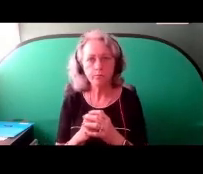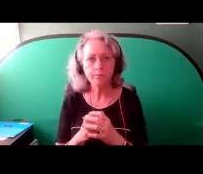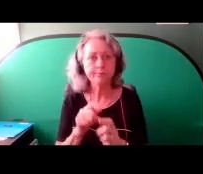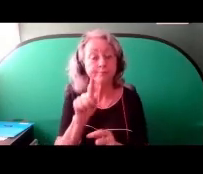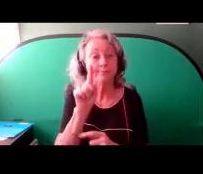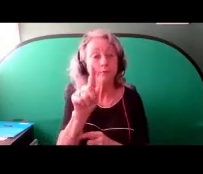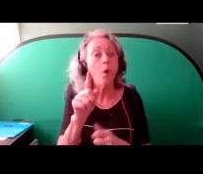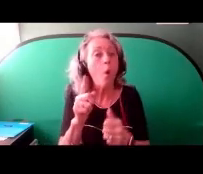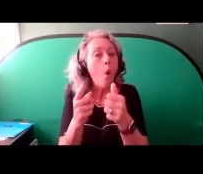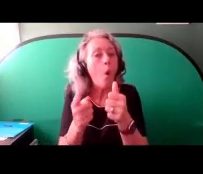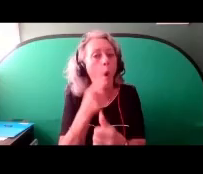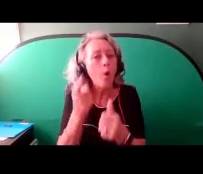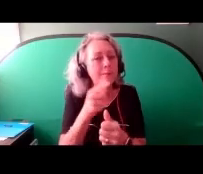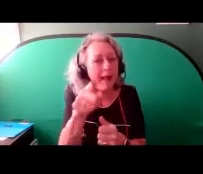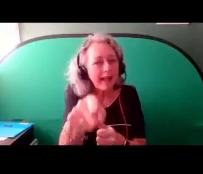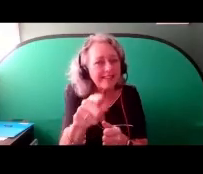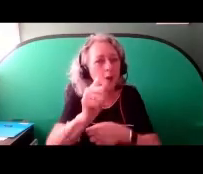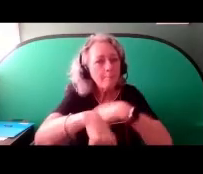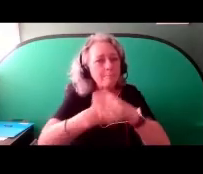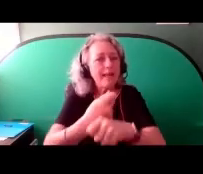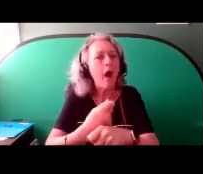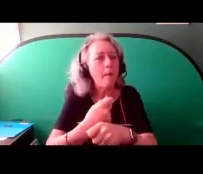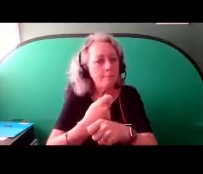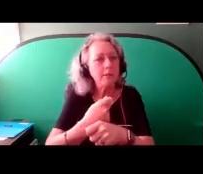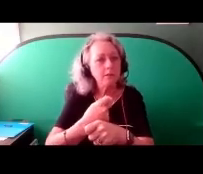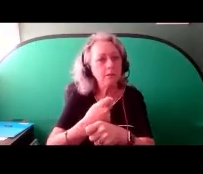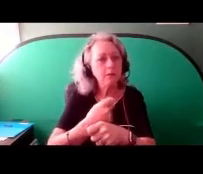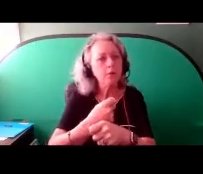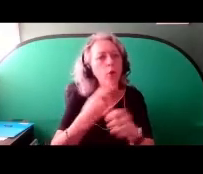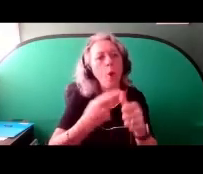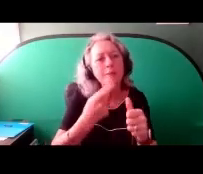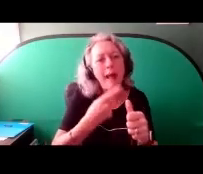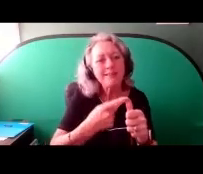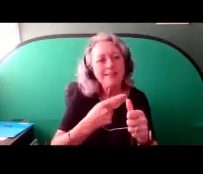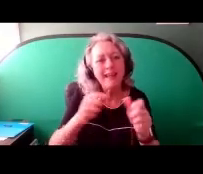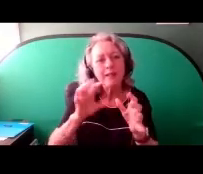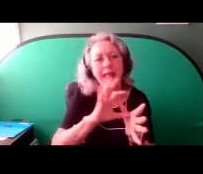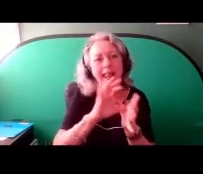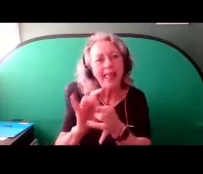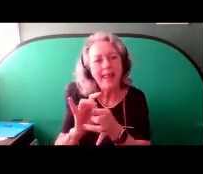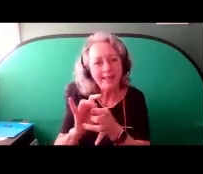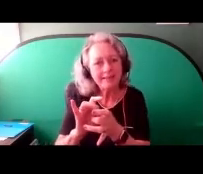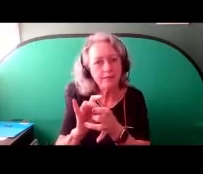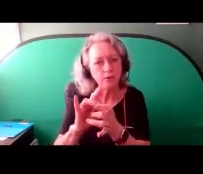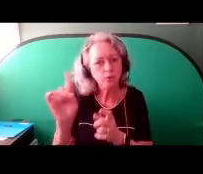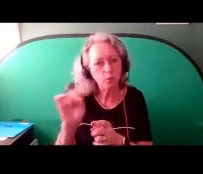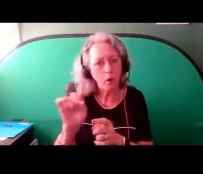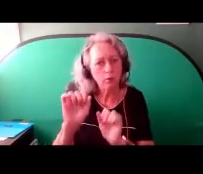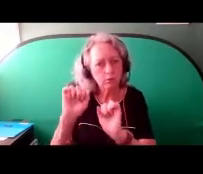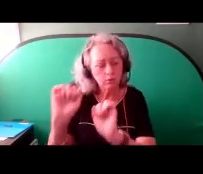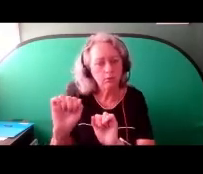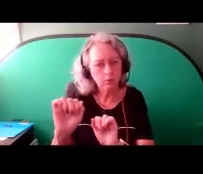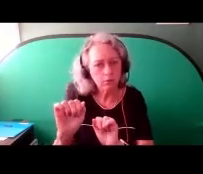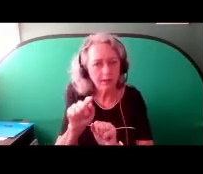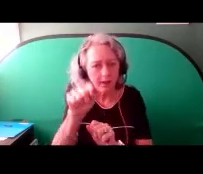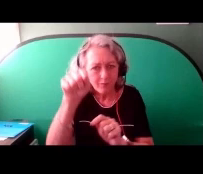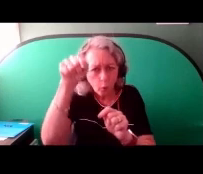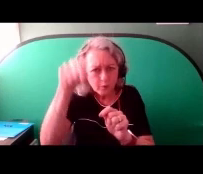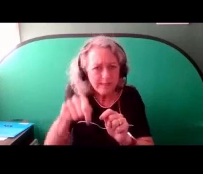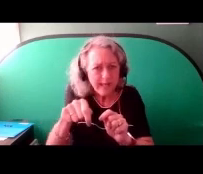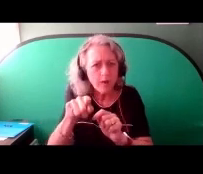Automatic would change it from light to dark depending on what the app is and things. Bold text as we scroll